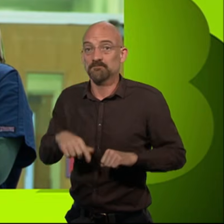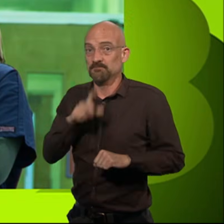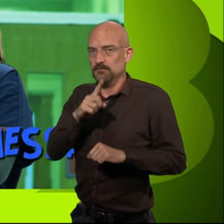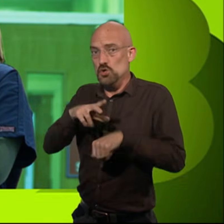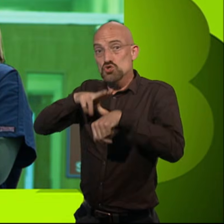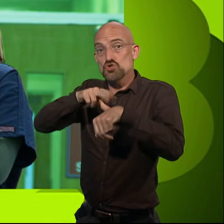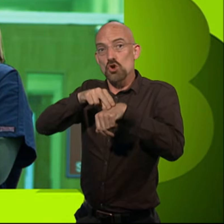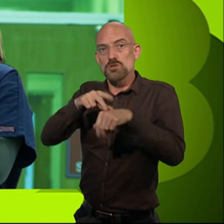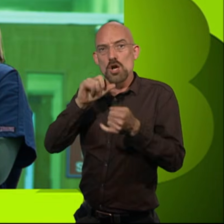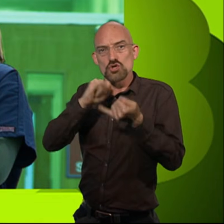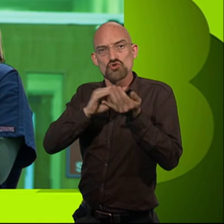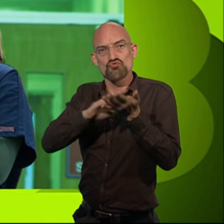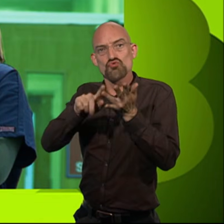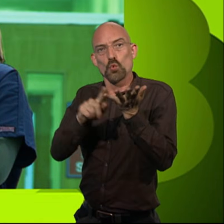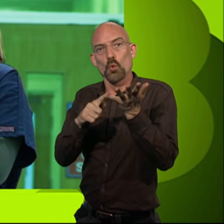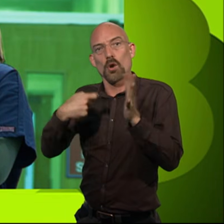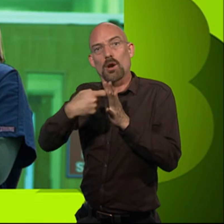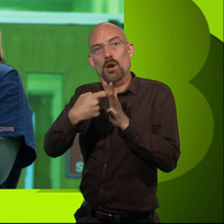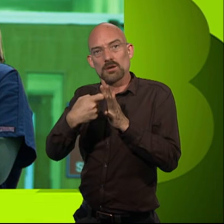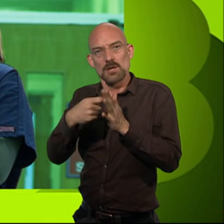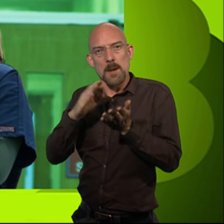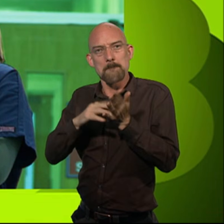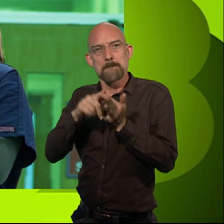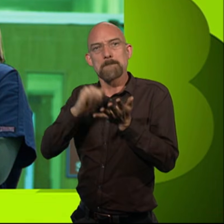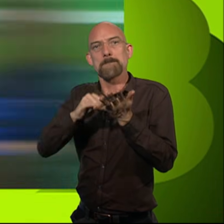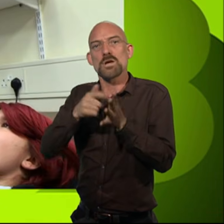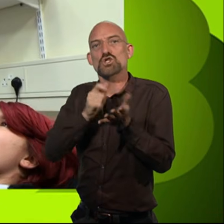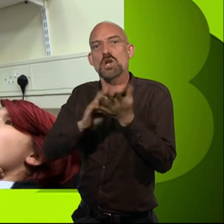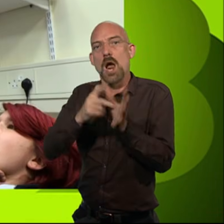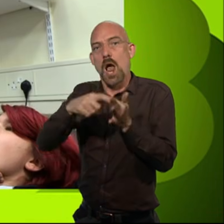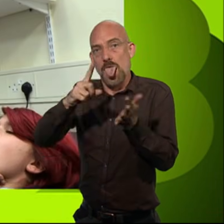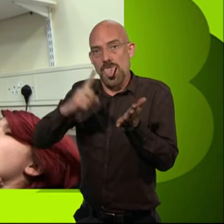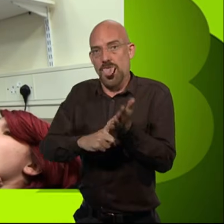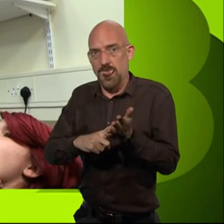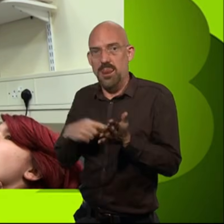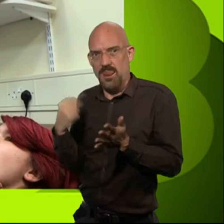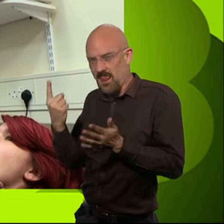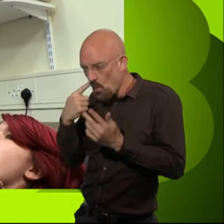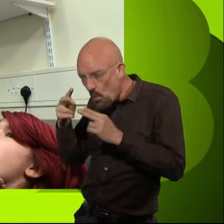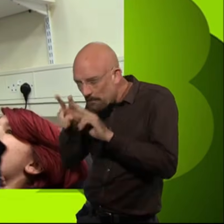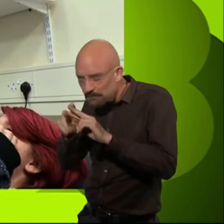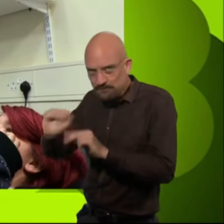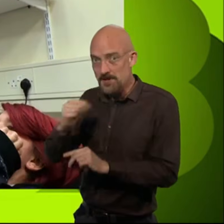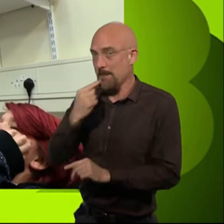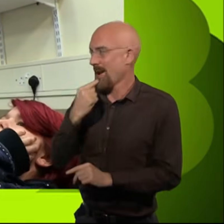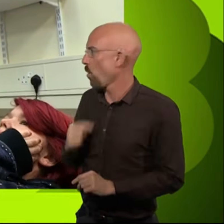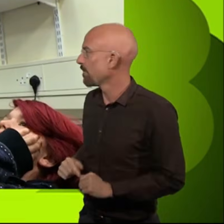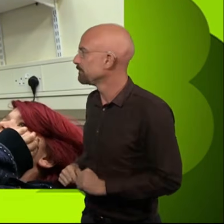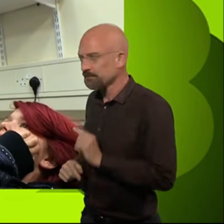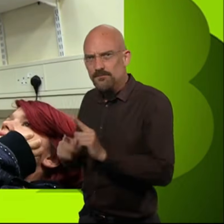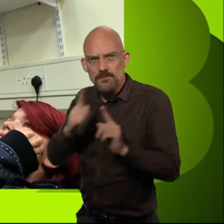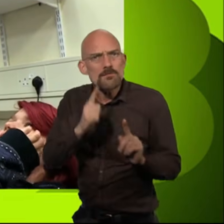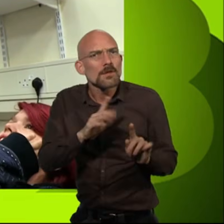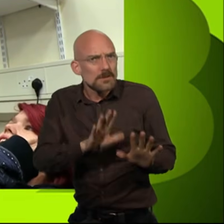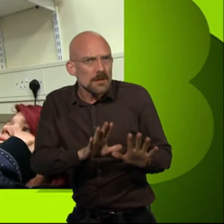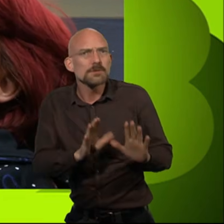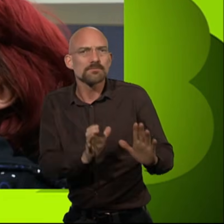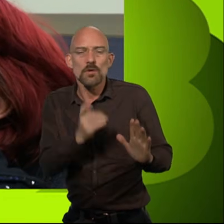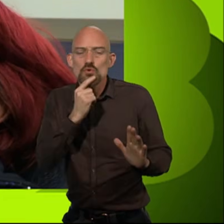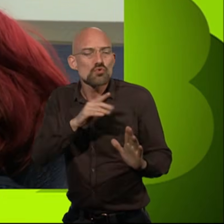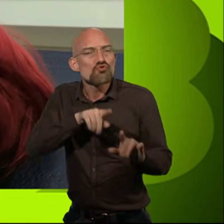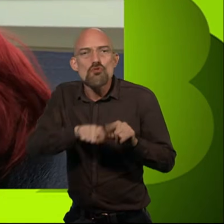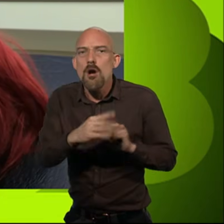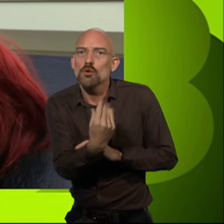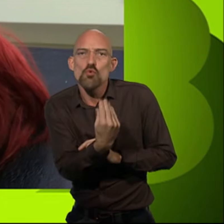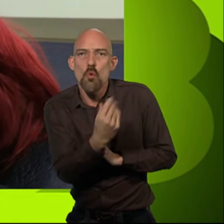Enter Dr. Shrook Messerhell. She'll be tackling Rachel's big mouth. Steady. Where is it hurting? You can just point, you don't need to talk. Hi. Both